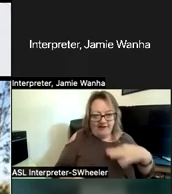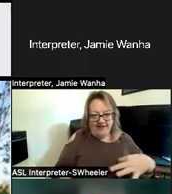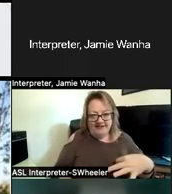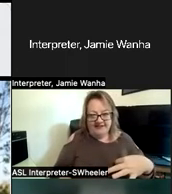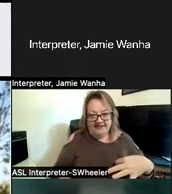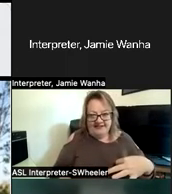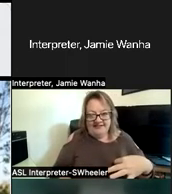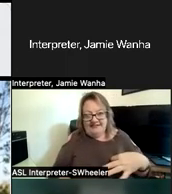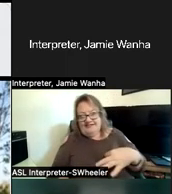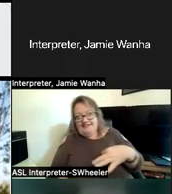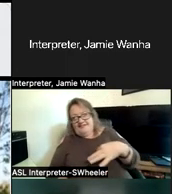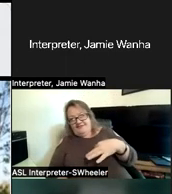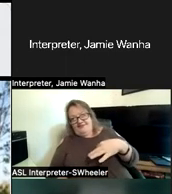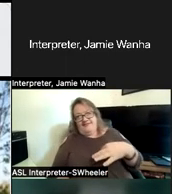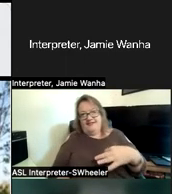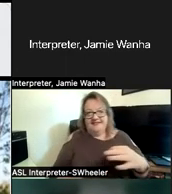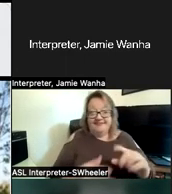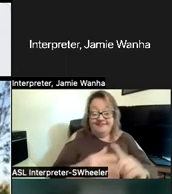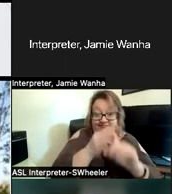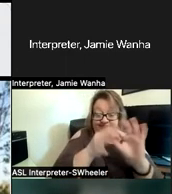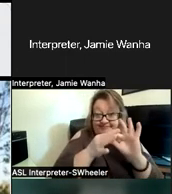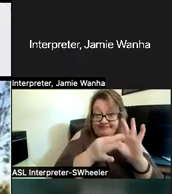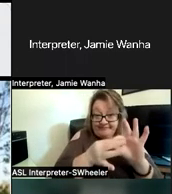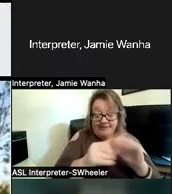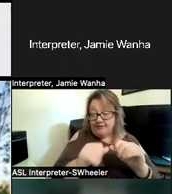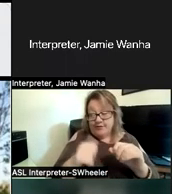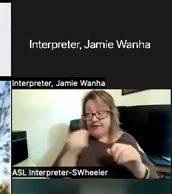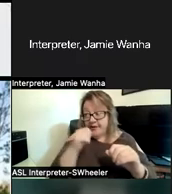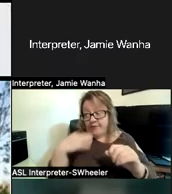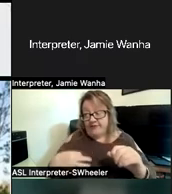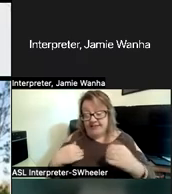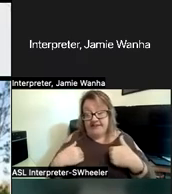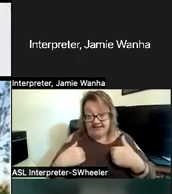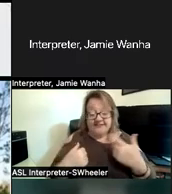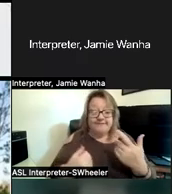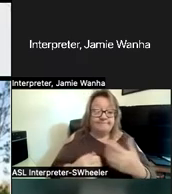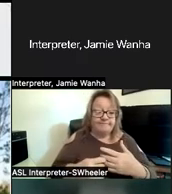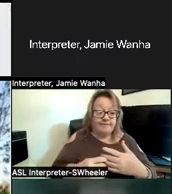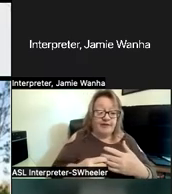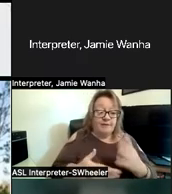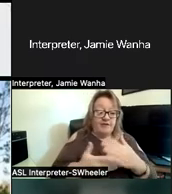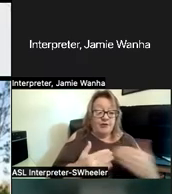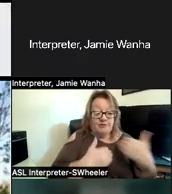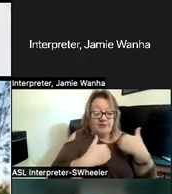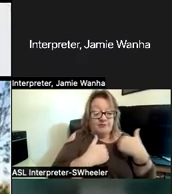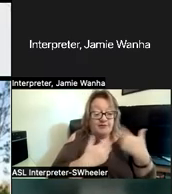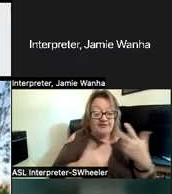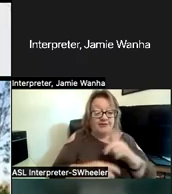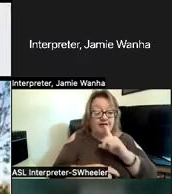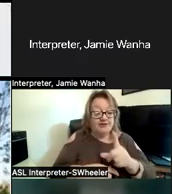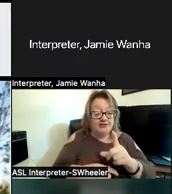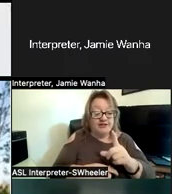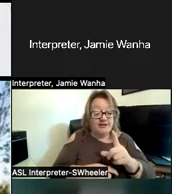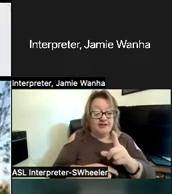And it's a very unique relationship. No other nonprofits have that. But part of our responsibility is to actually